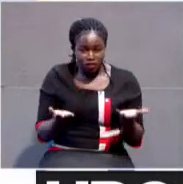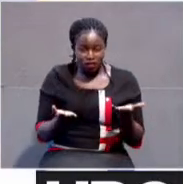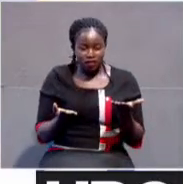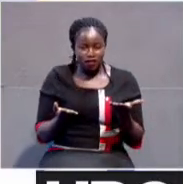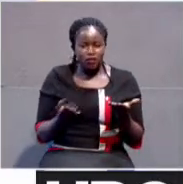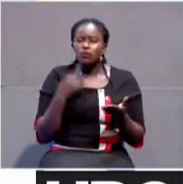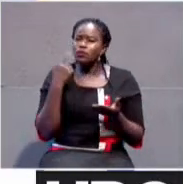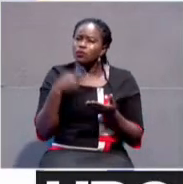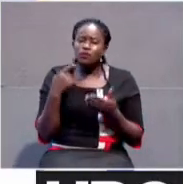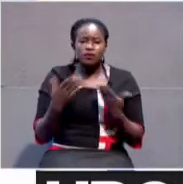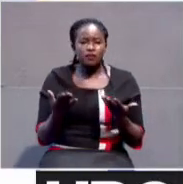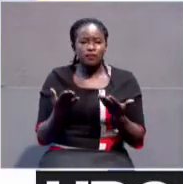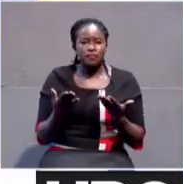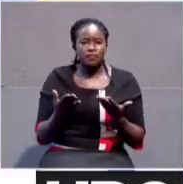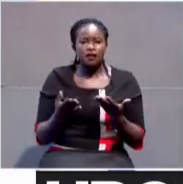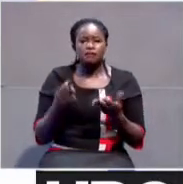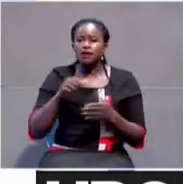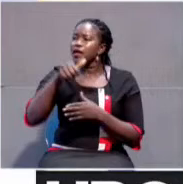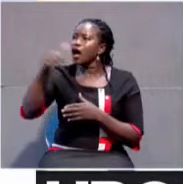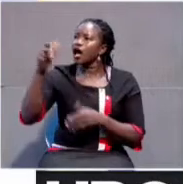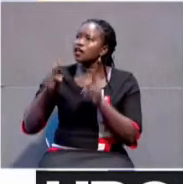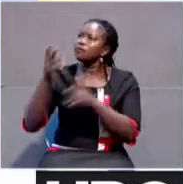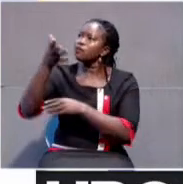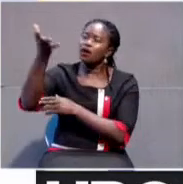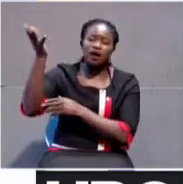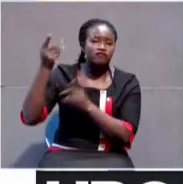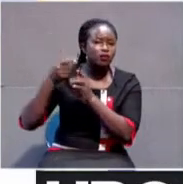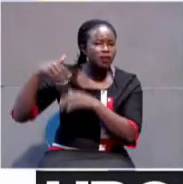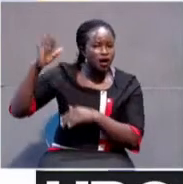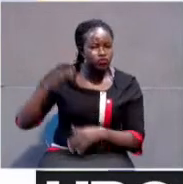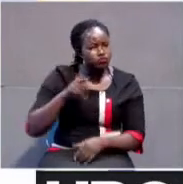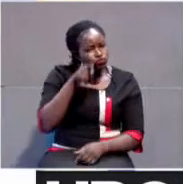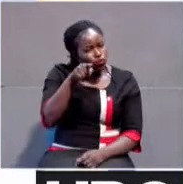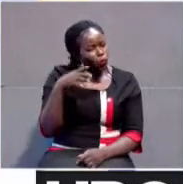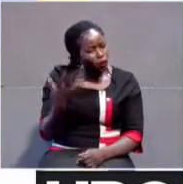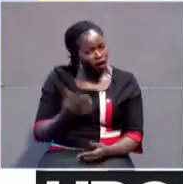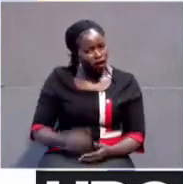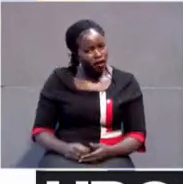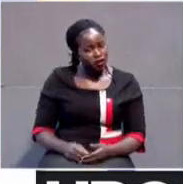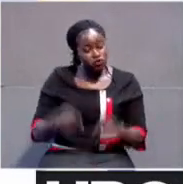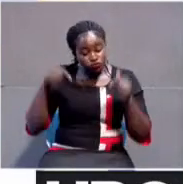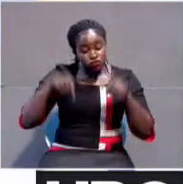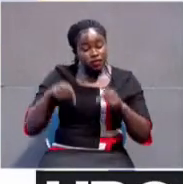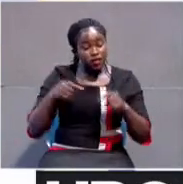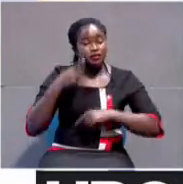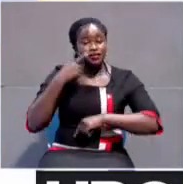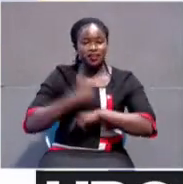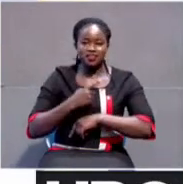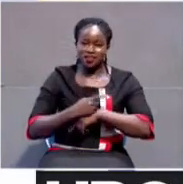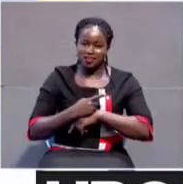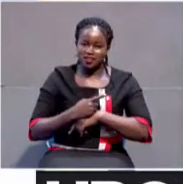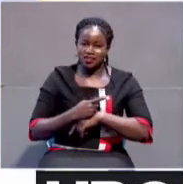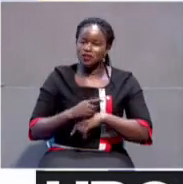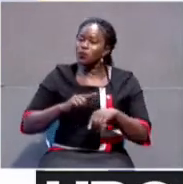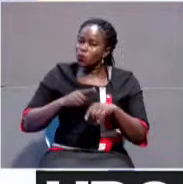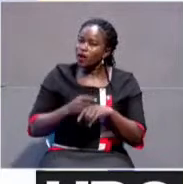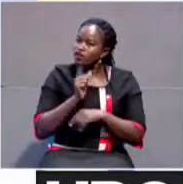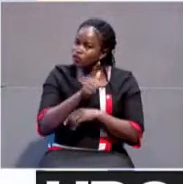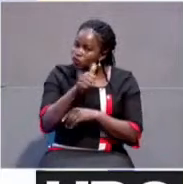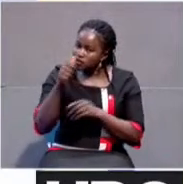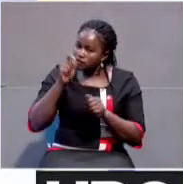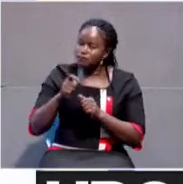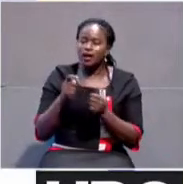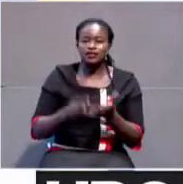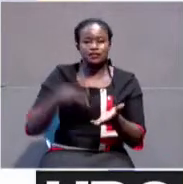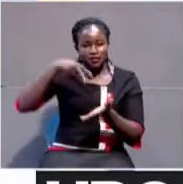be any other? Why not you? The day, today is the day when you should